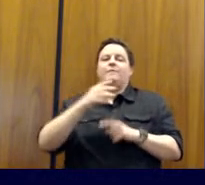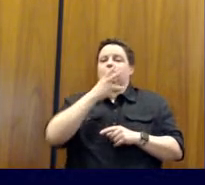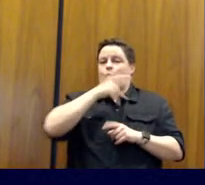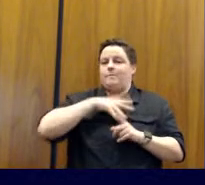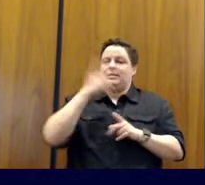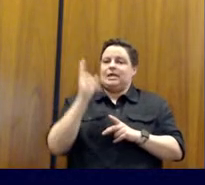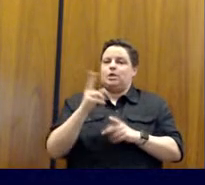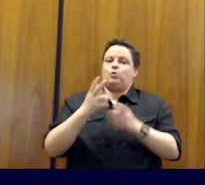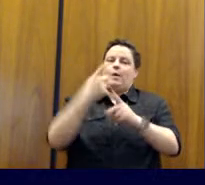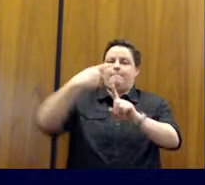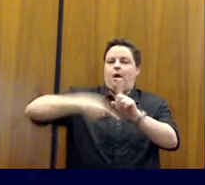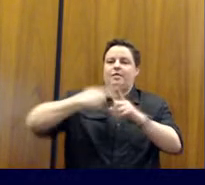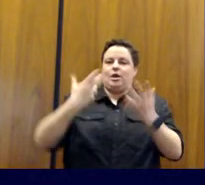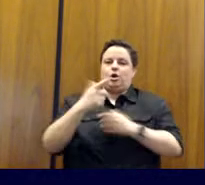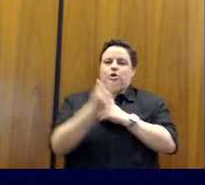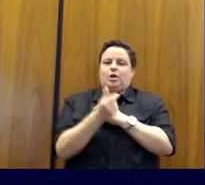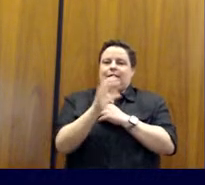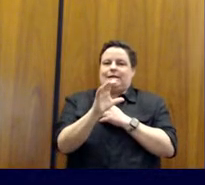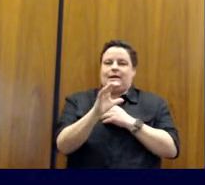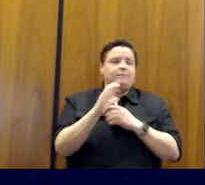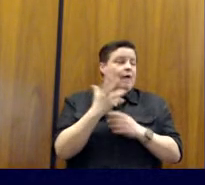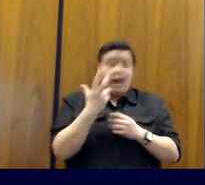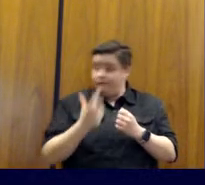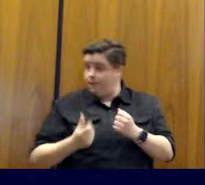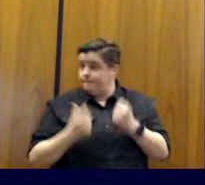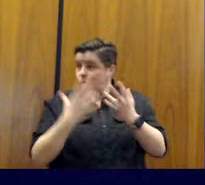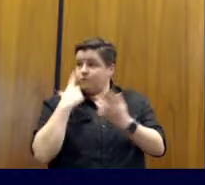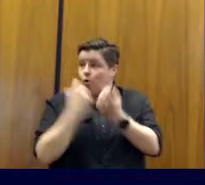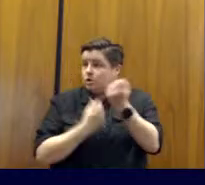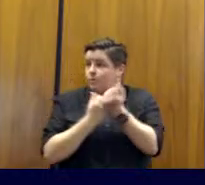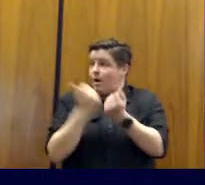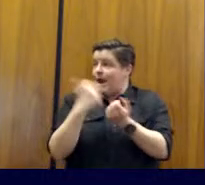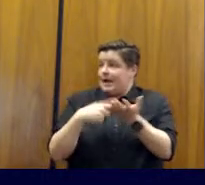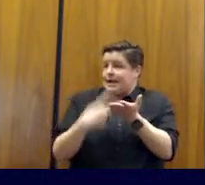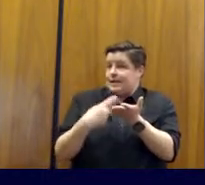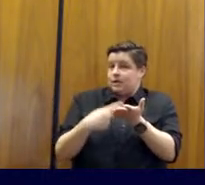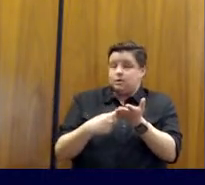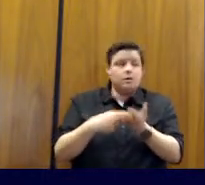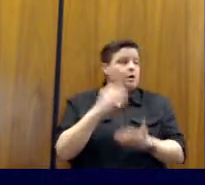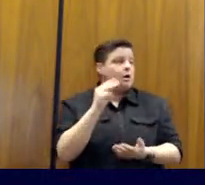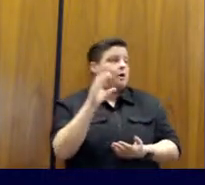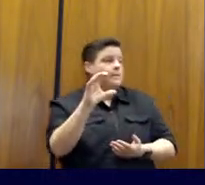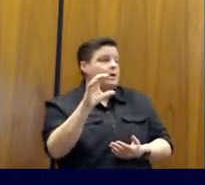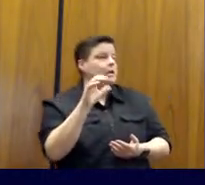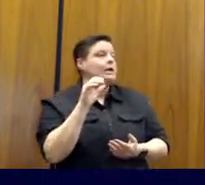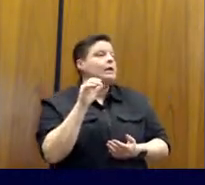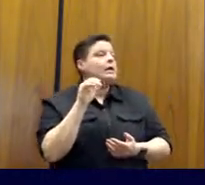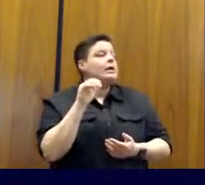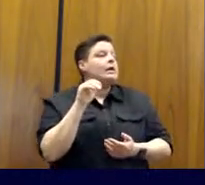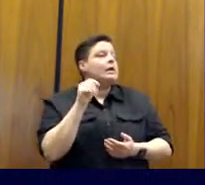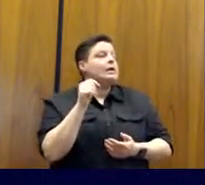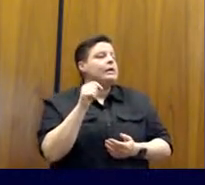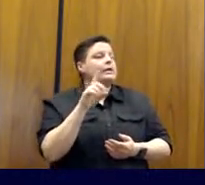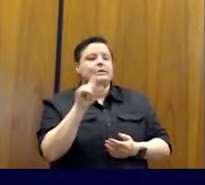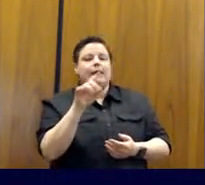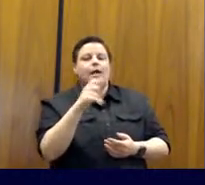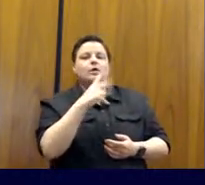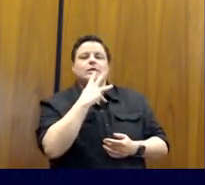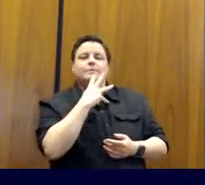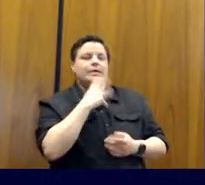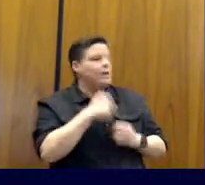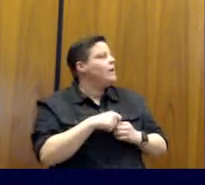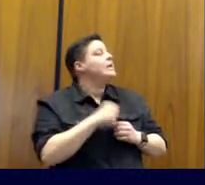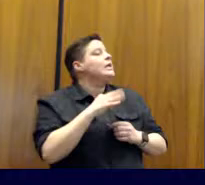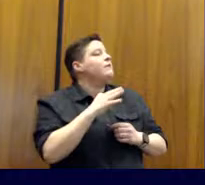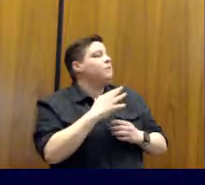County. Support. I have a motion and support. Any discussion? Mr. Chair, if you'll indulge me, I'll